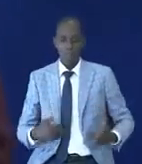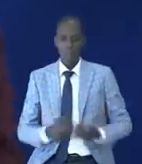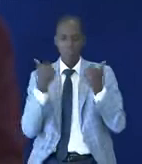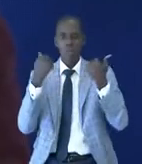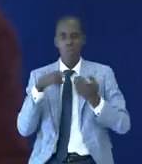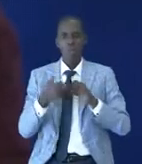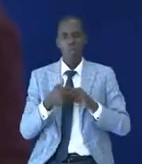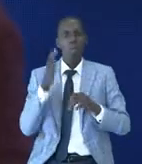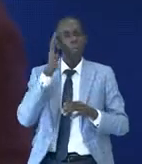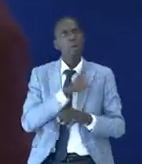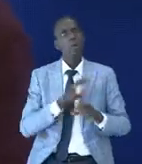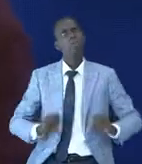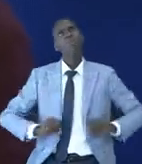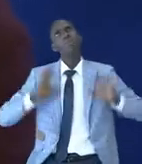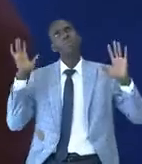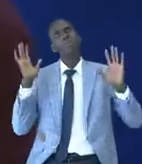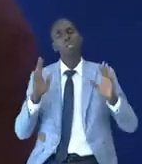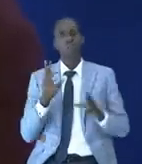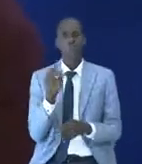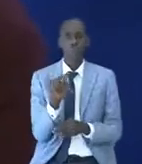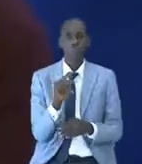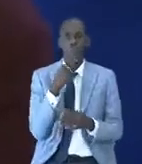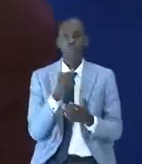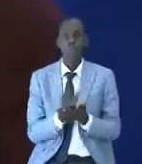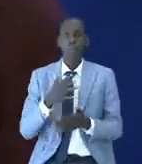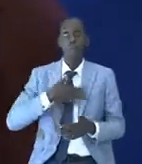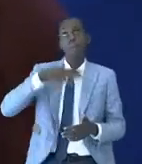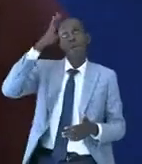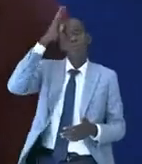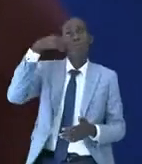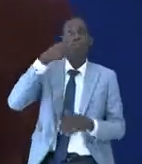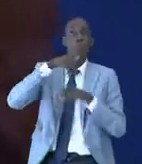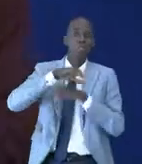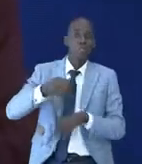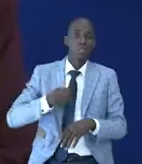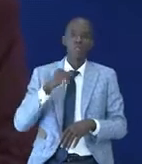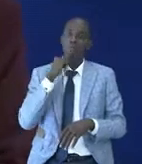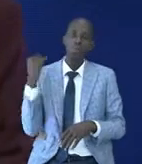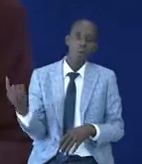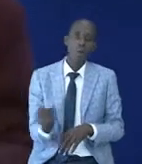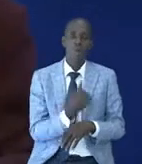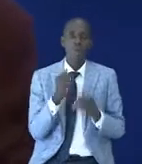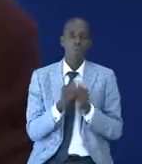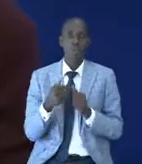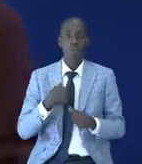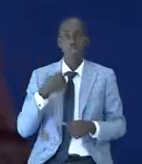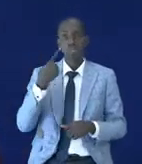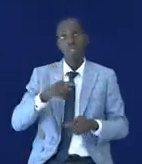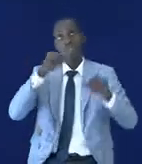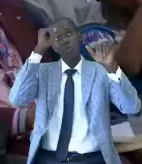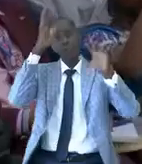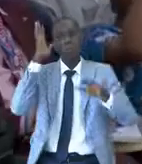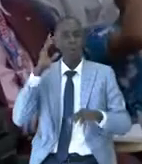say, I will do it. My Father that sent me is always with me. The Father will always be with